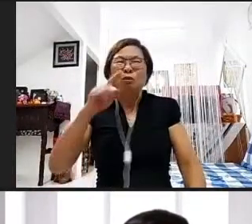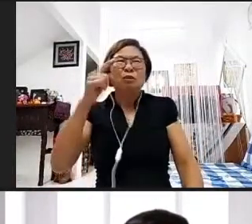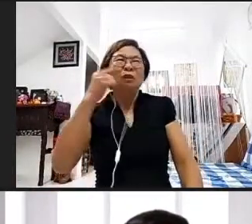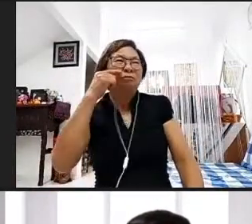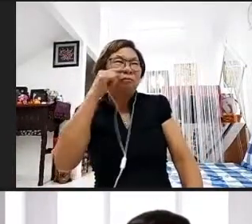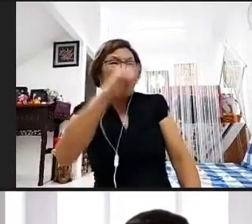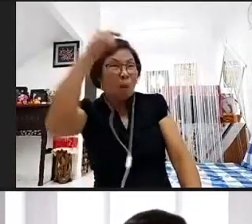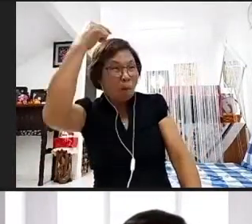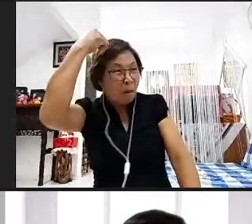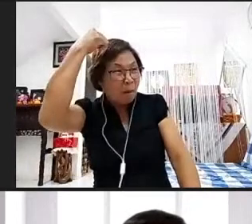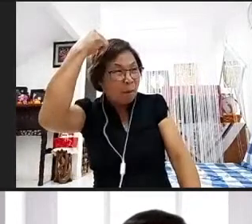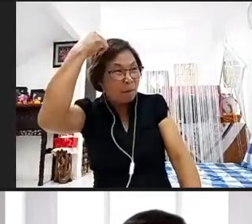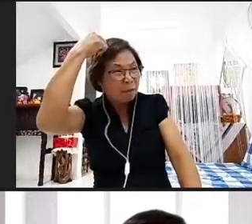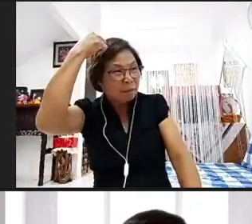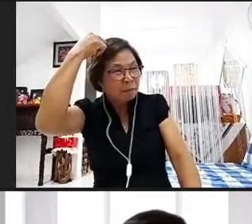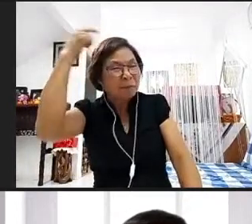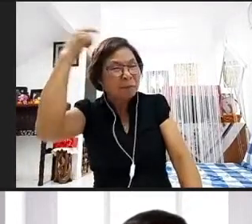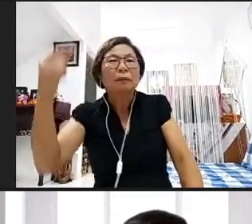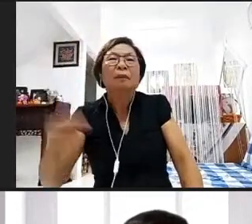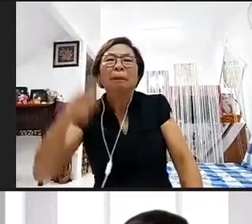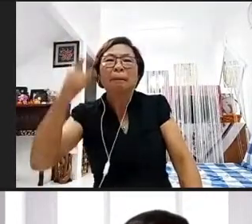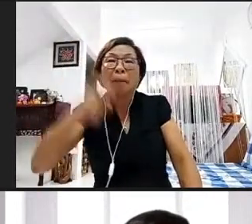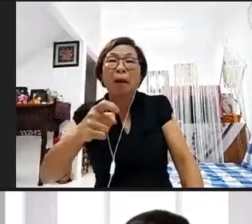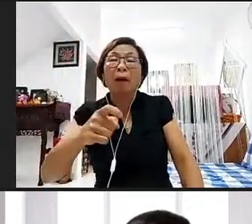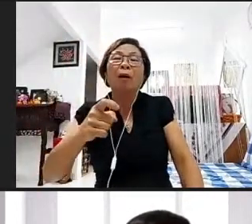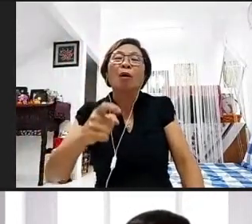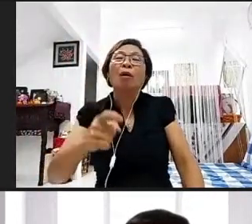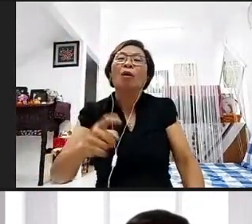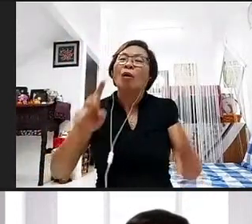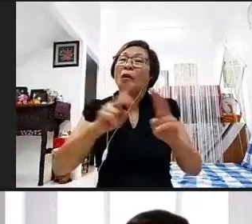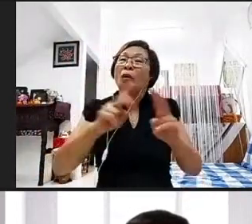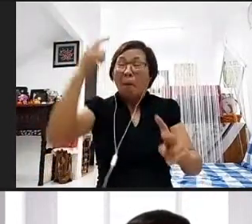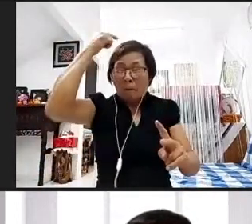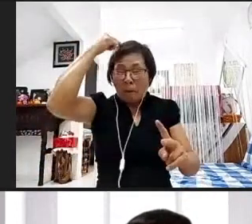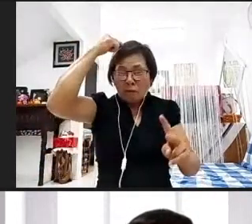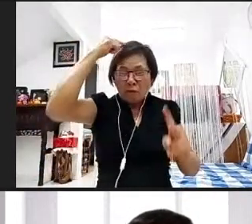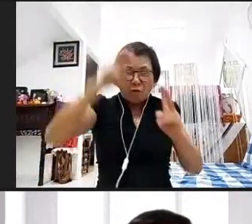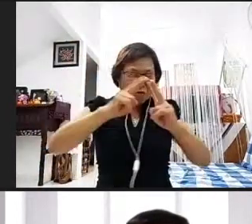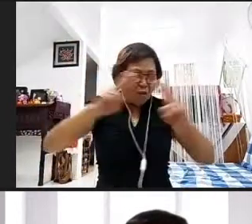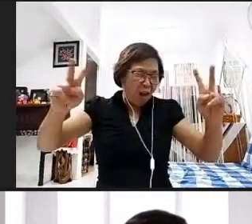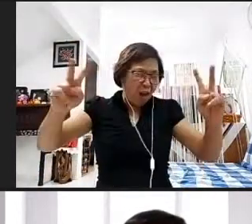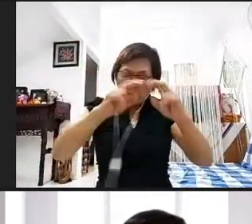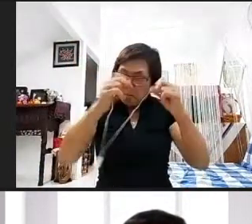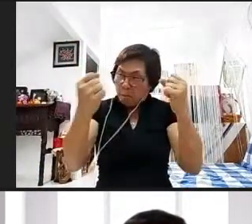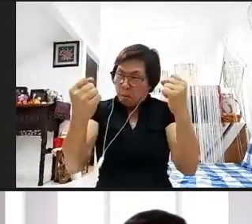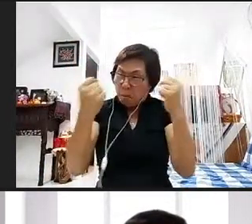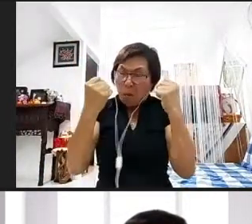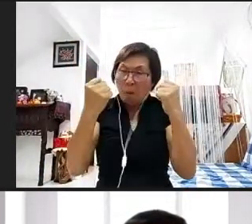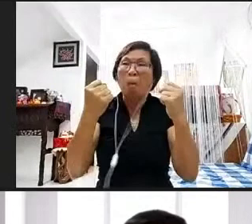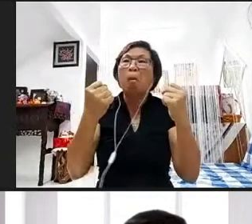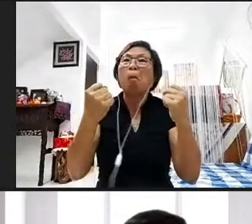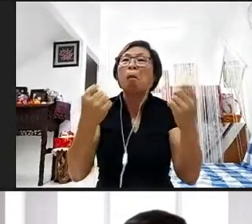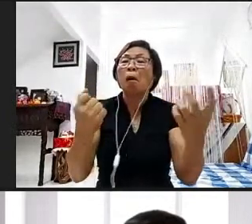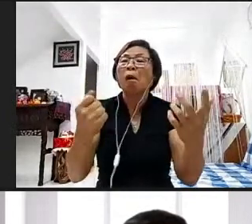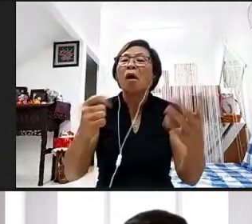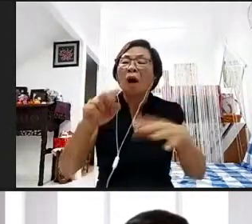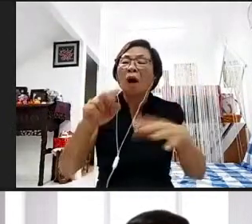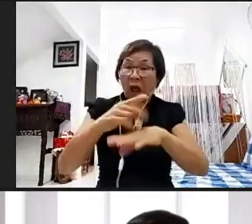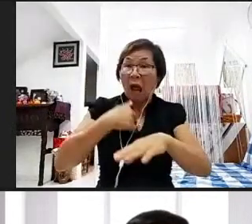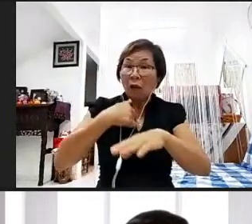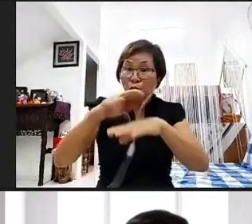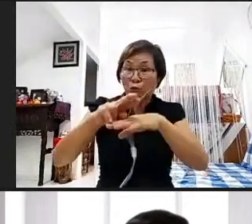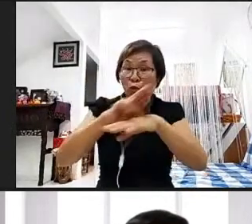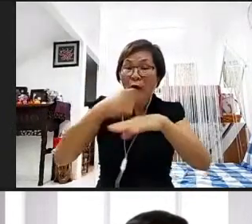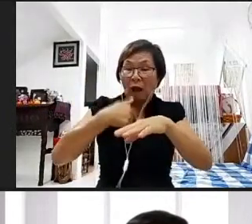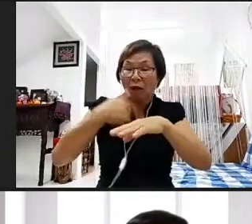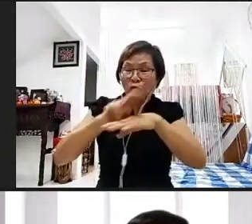or belittle mindfulness. It is actually a very, very powerful tool. The way I use mindfulness to